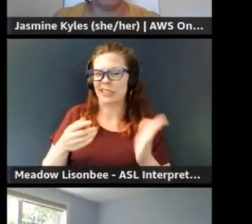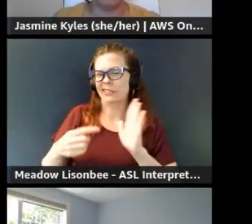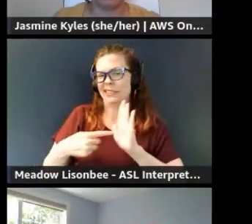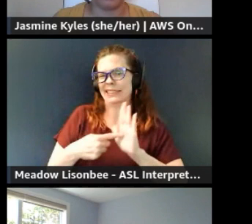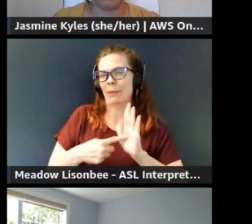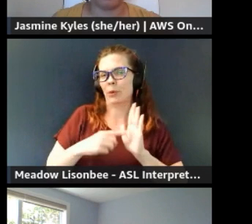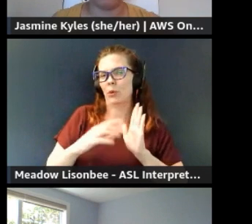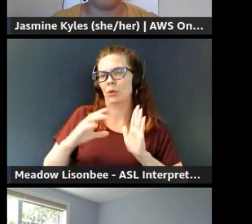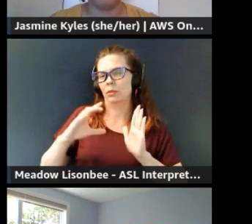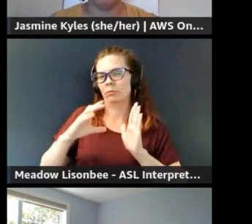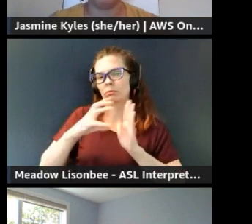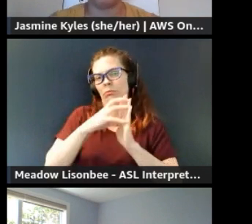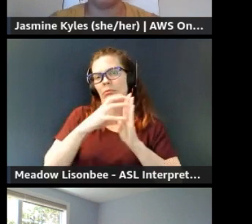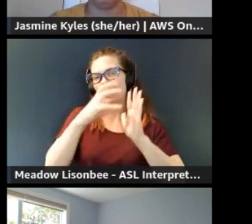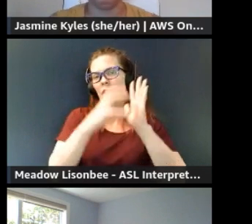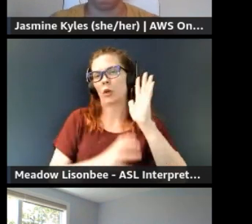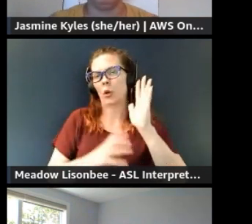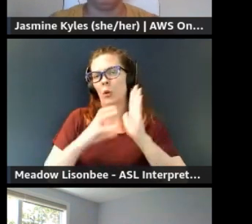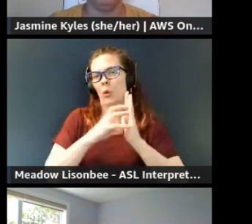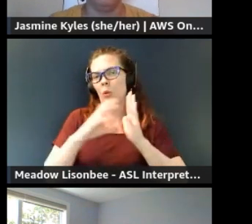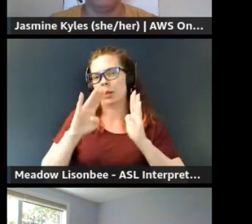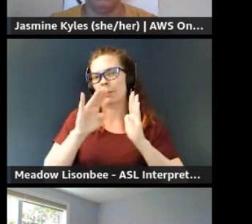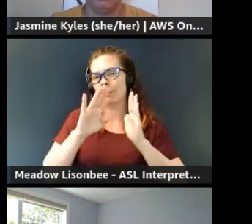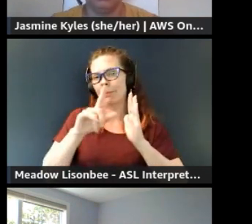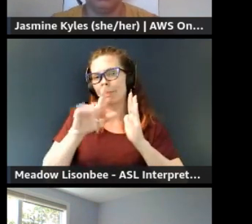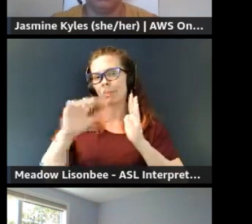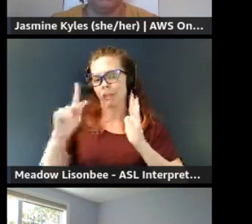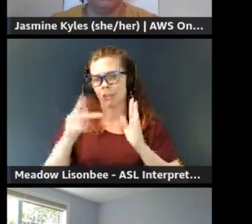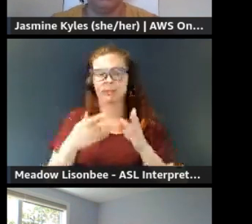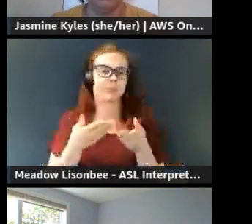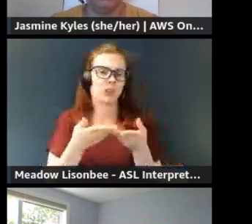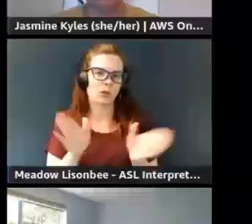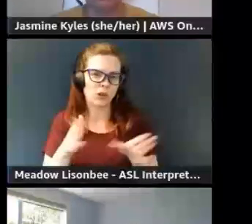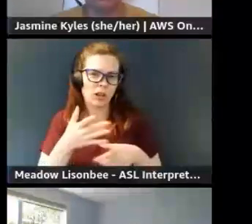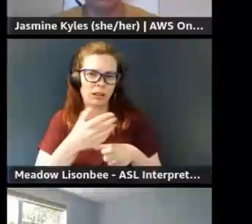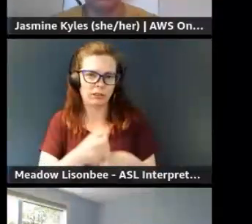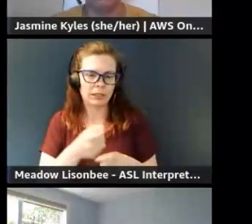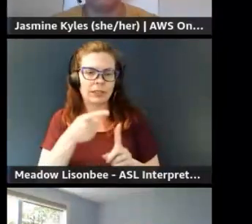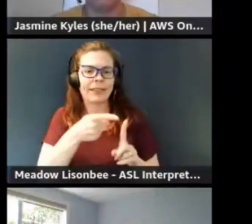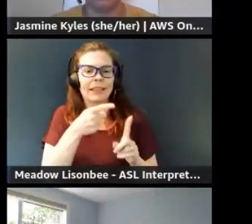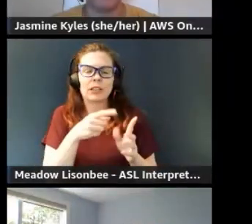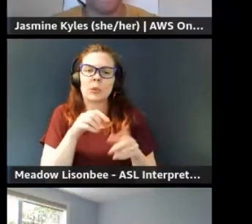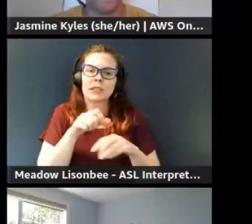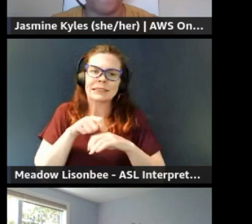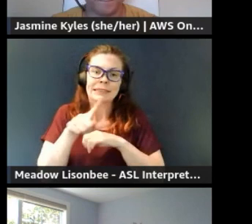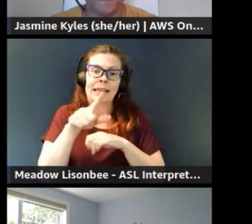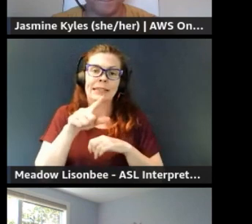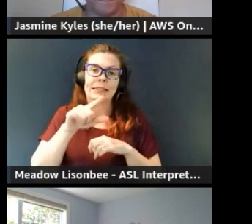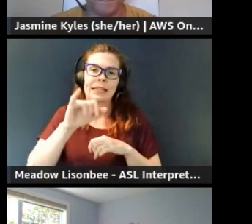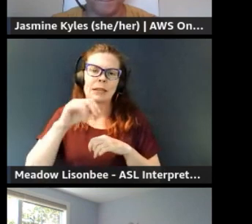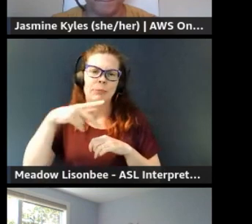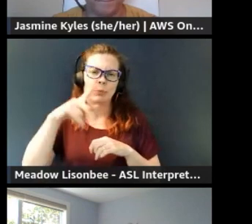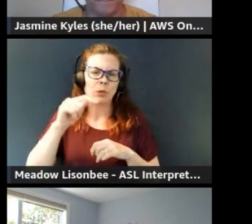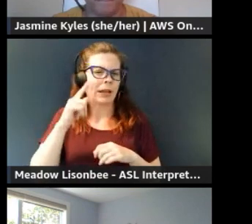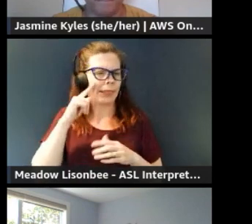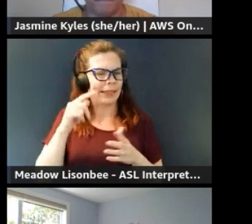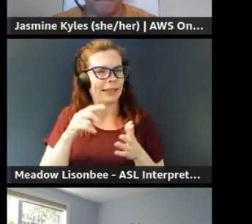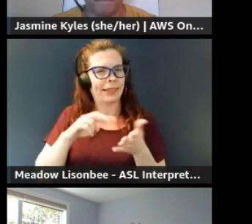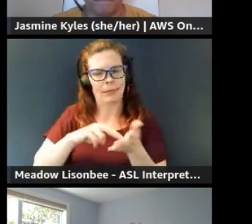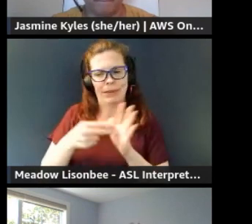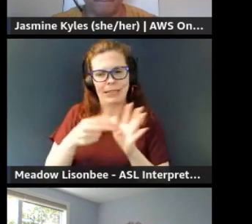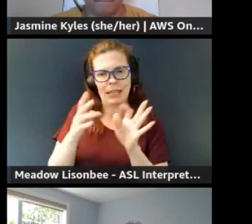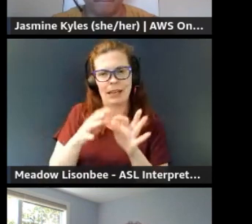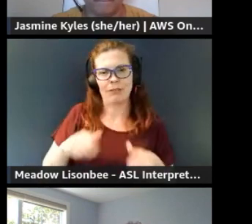So just as an overview here, we're going to send this endpoint inputs of, I believe the meaning of life